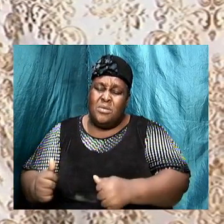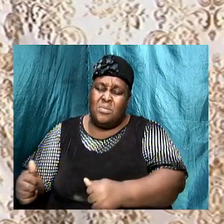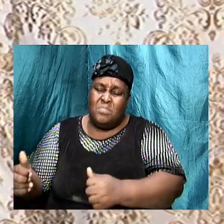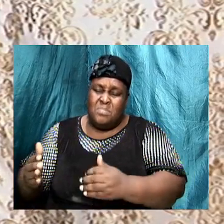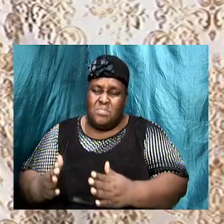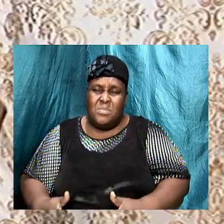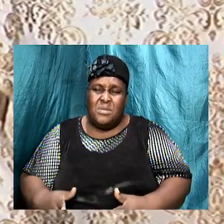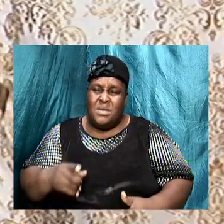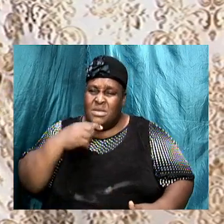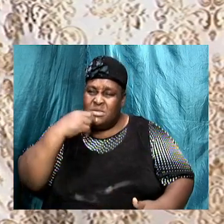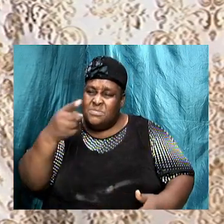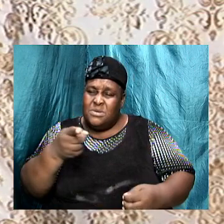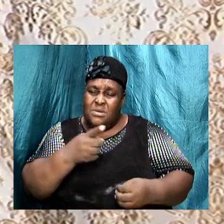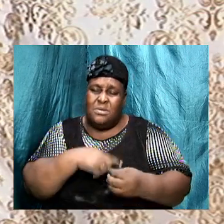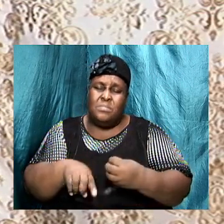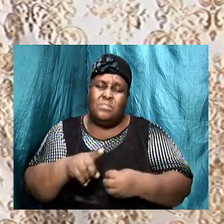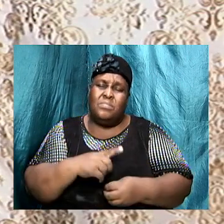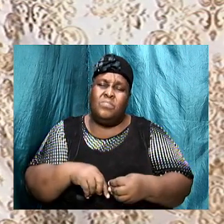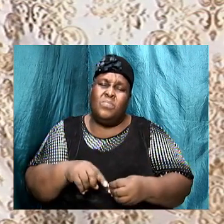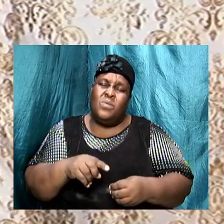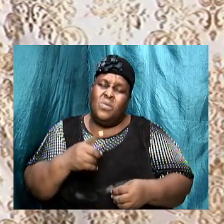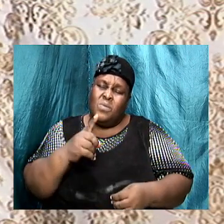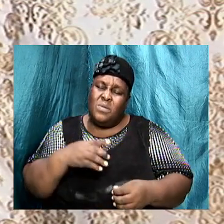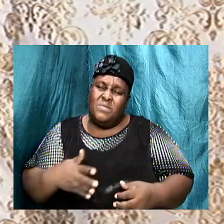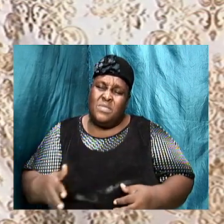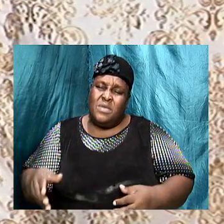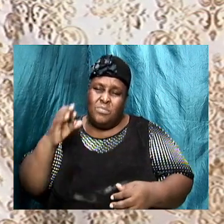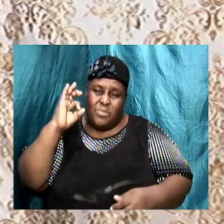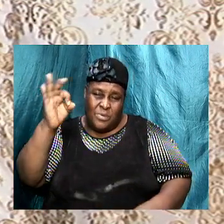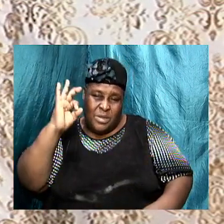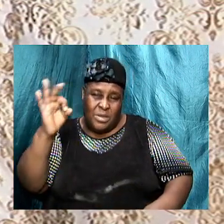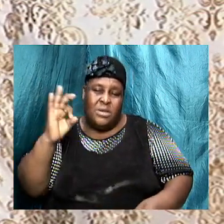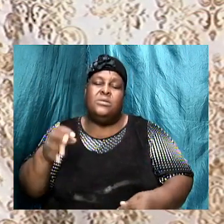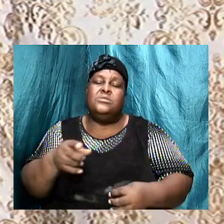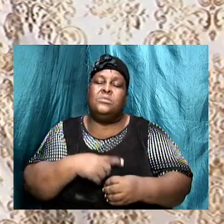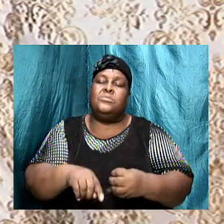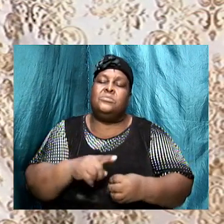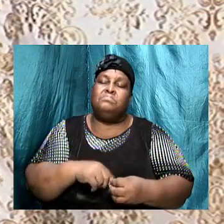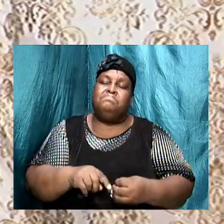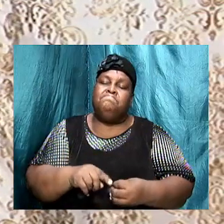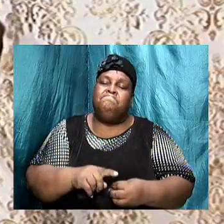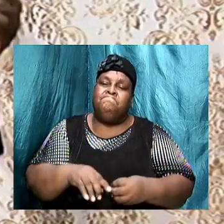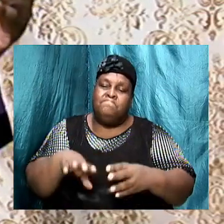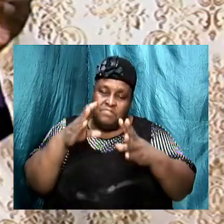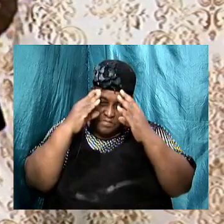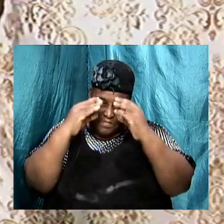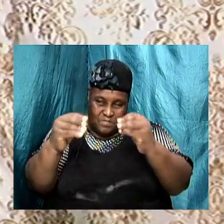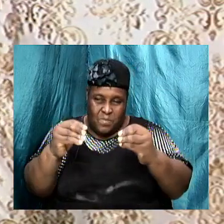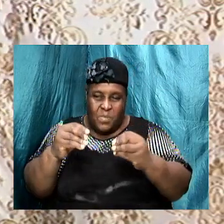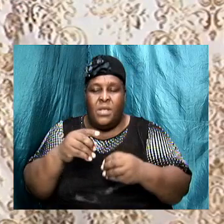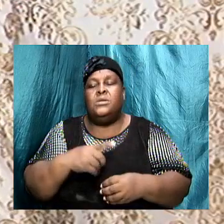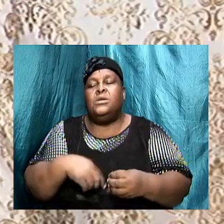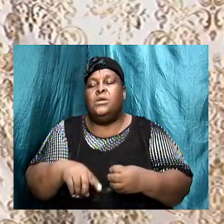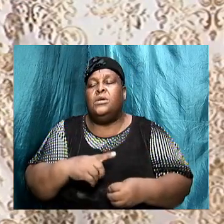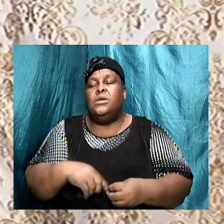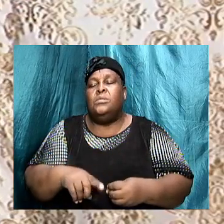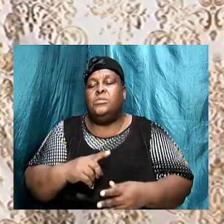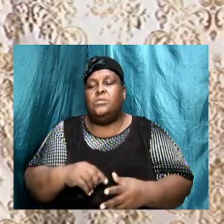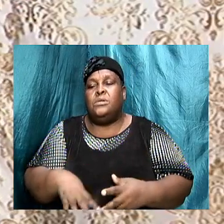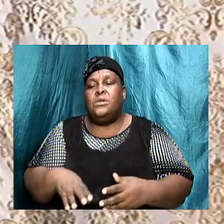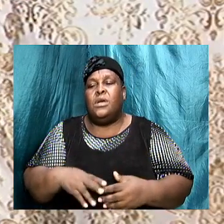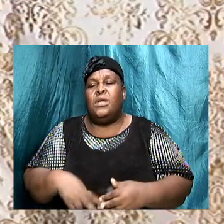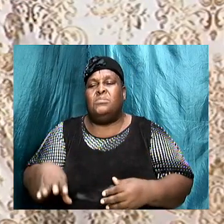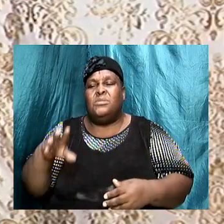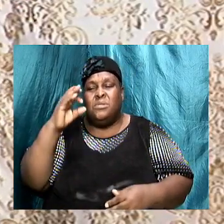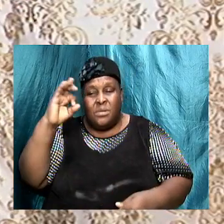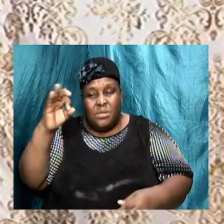about. It is one of the things that they preached about and they taught about. And it has been passed down to us.